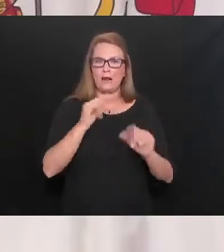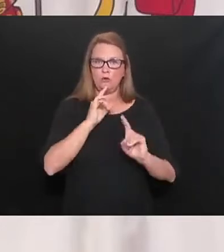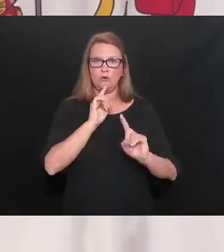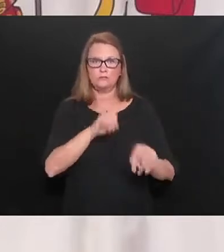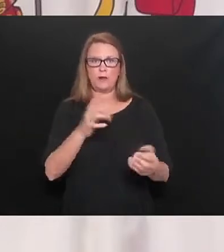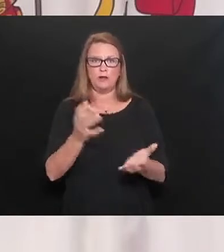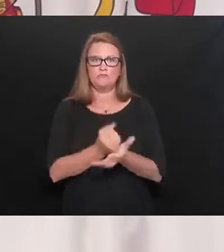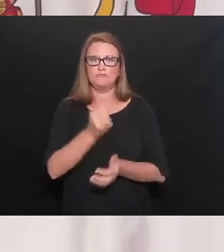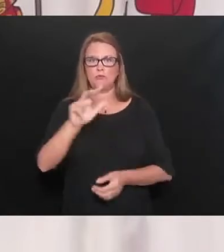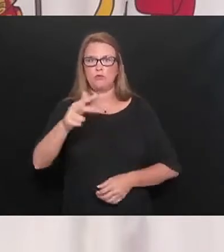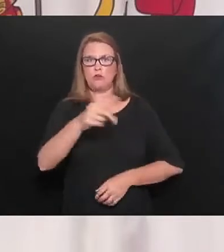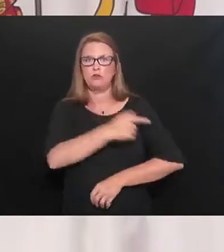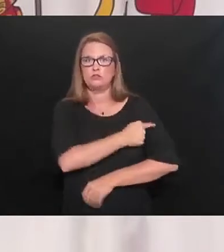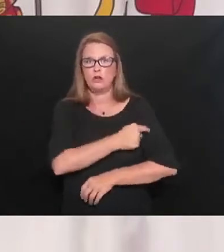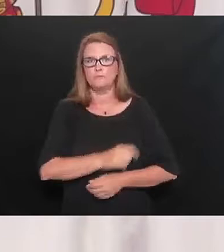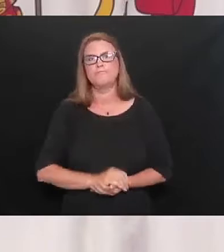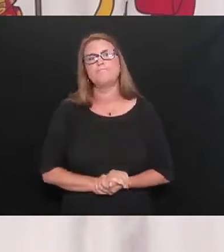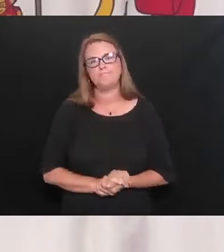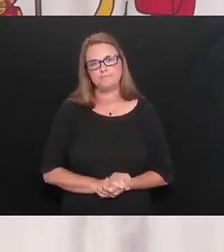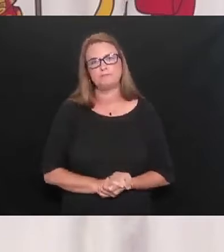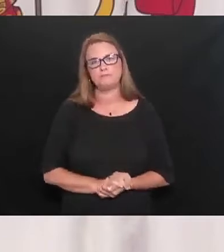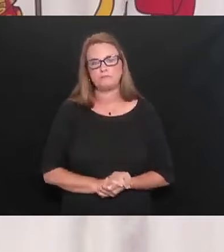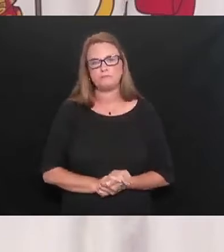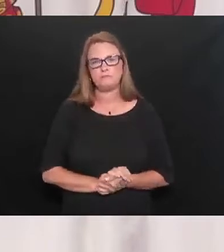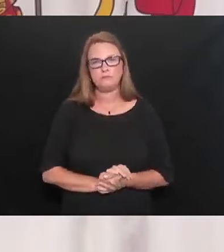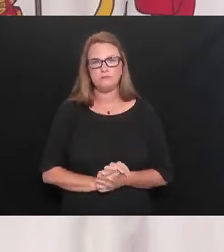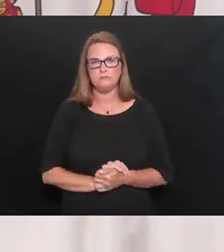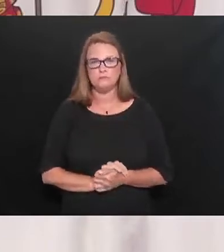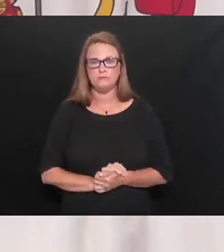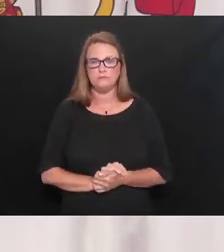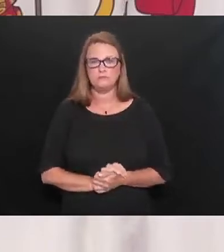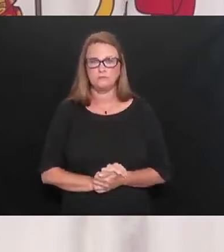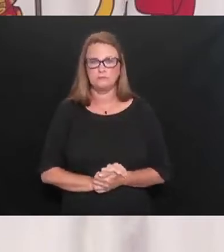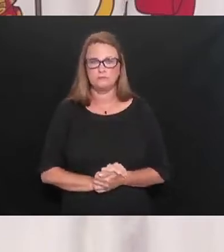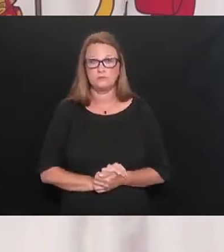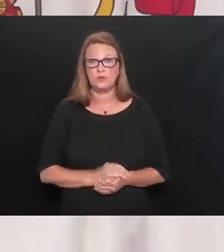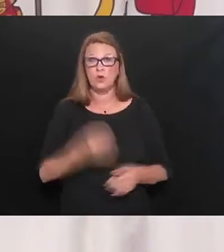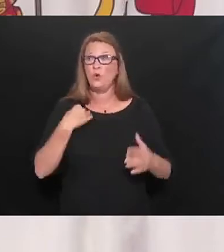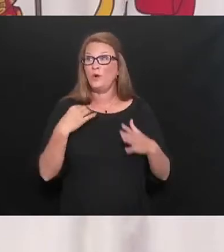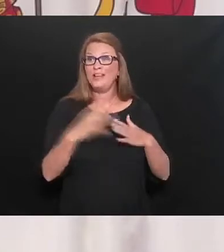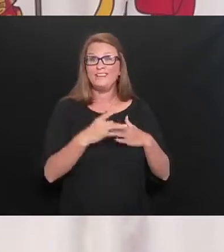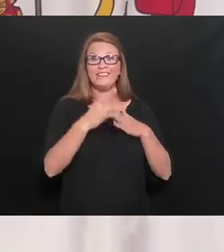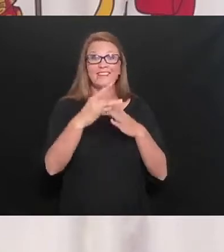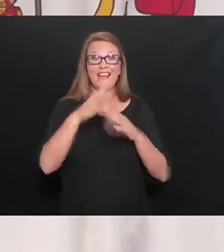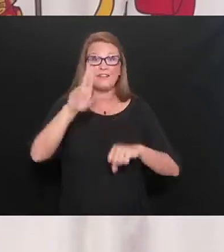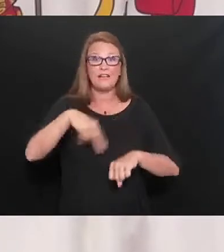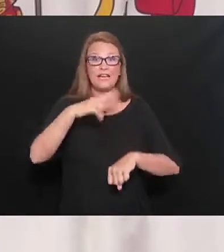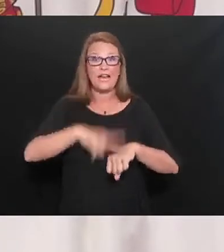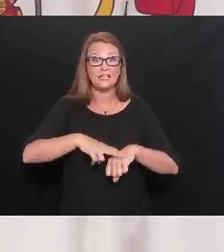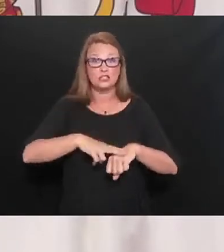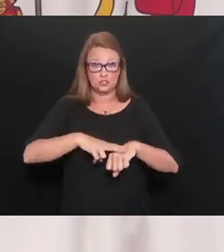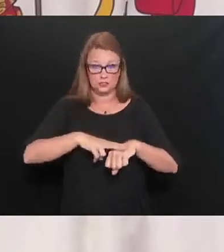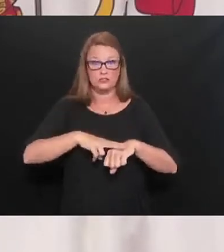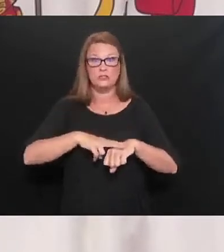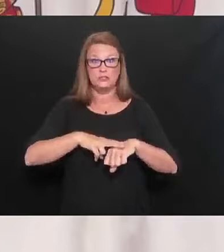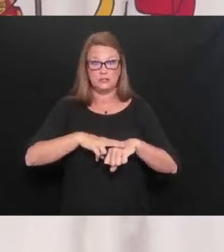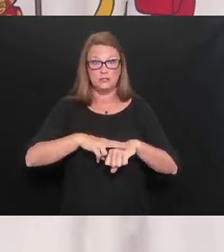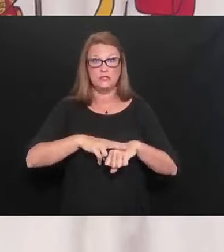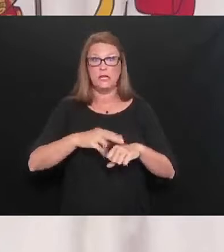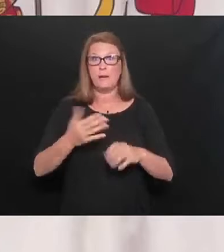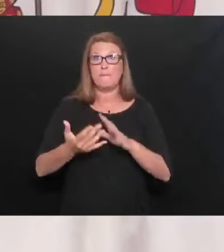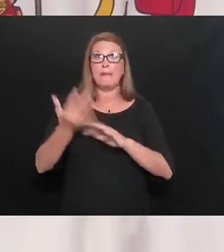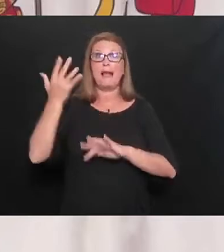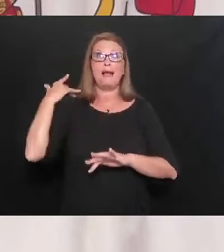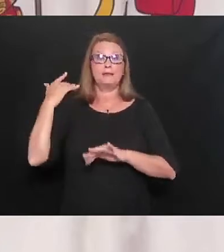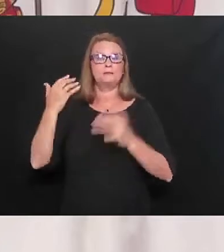that booster shot. We jumped out of the gate and we led the nation in a lot of ways. Let's lead the nation in this as well and